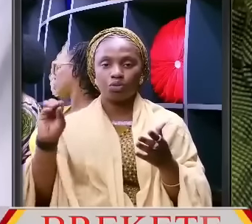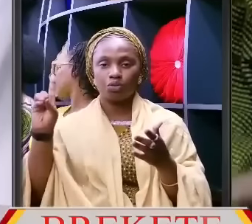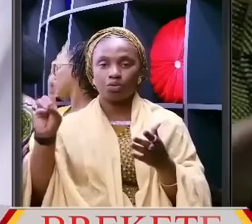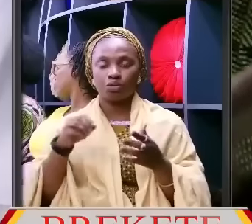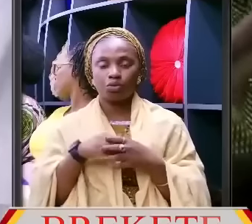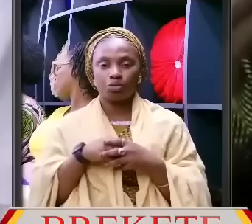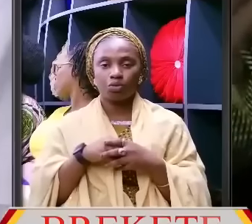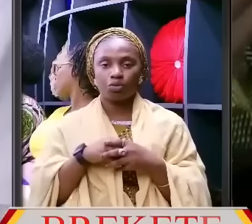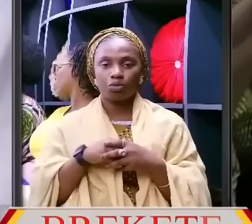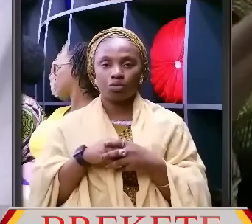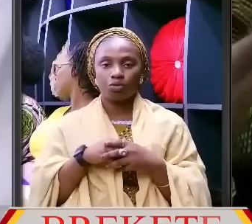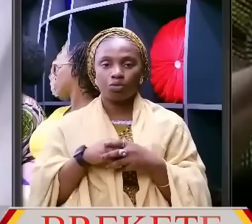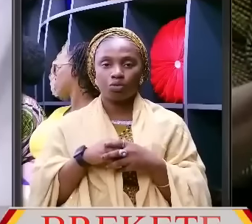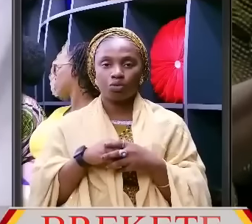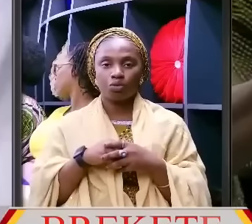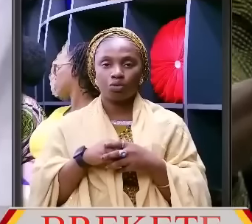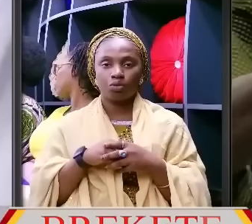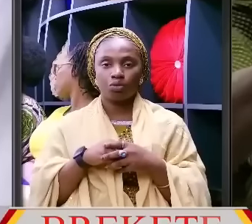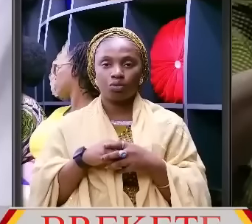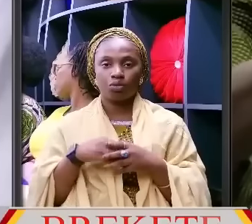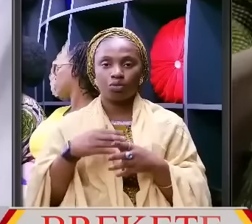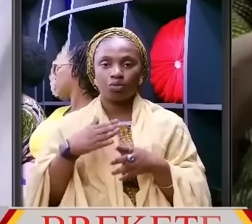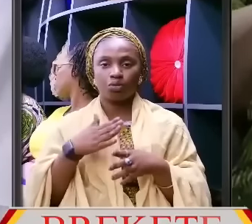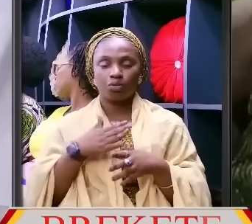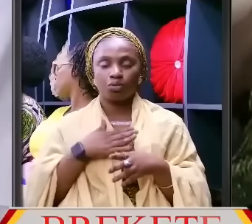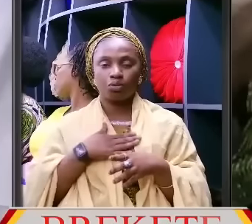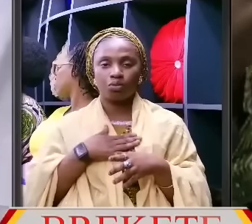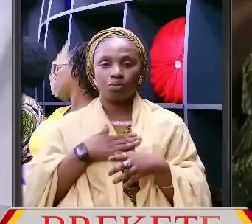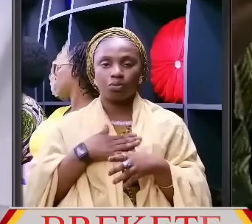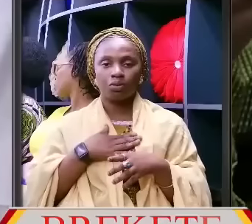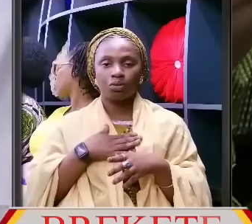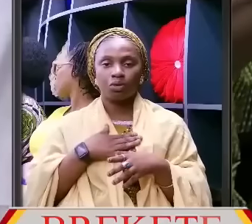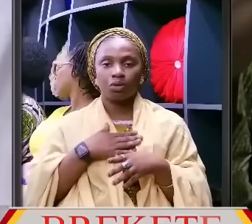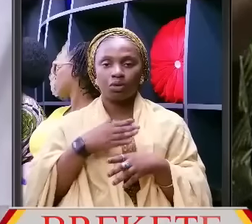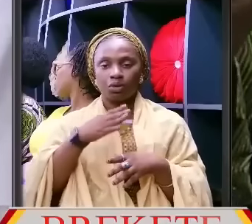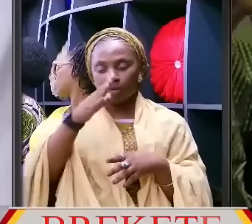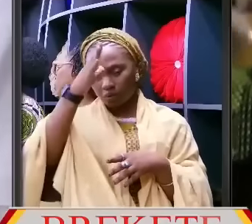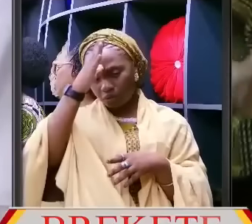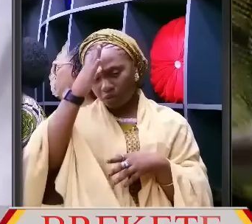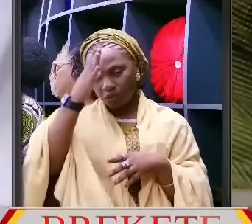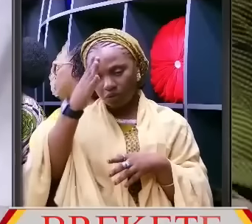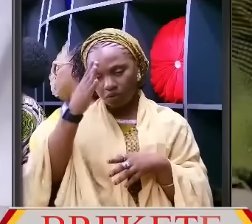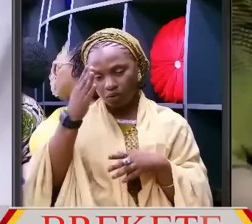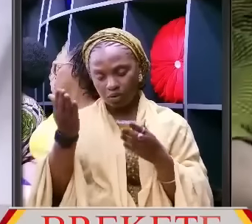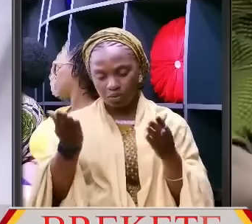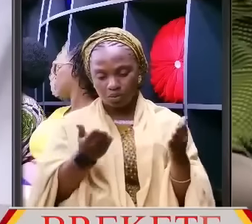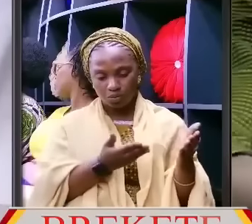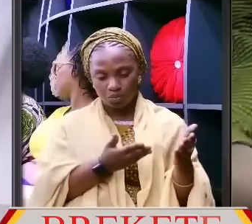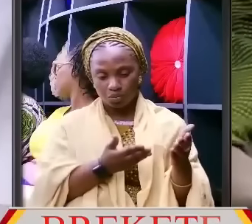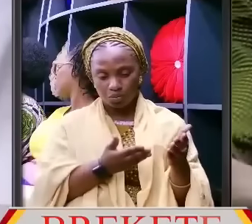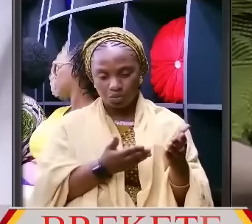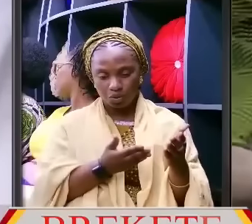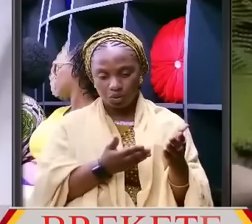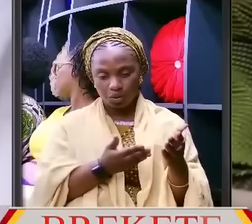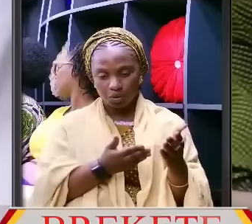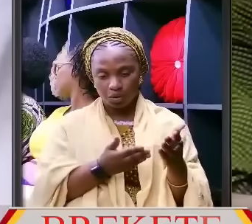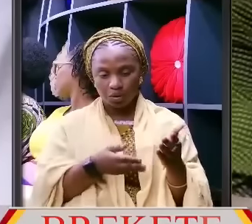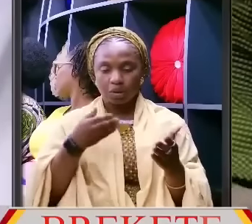What my father do for that house, now be maintain our lights. This a wood door and the